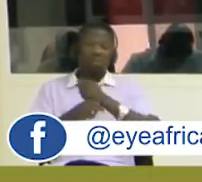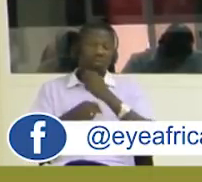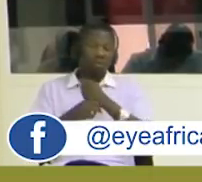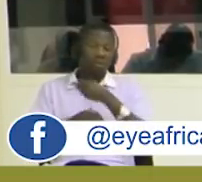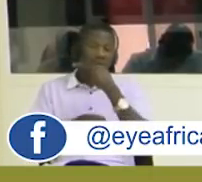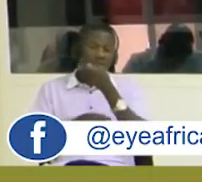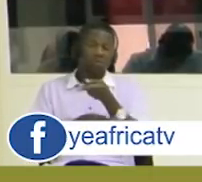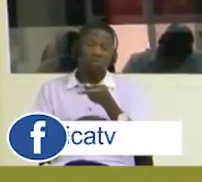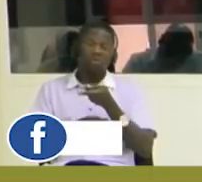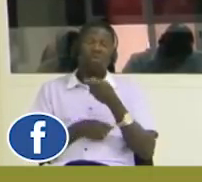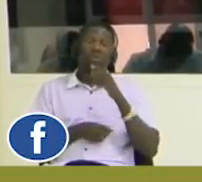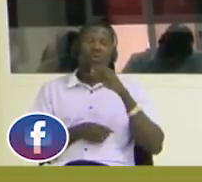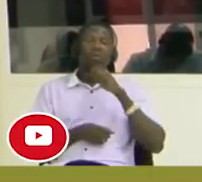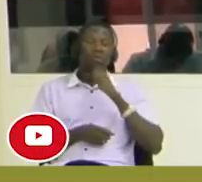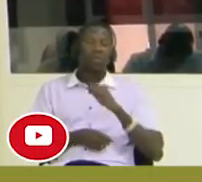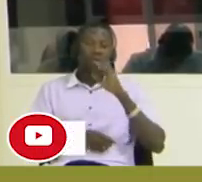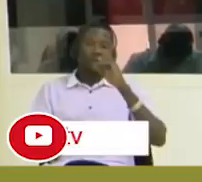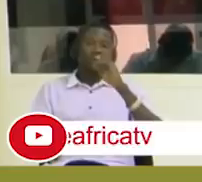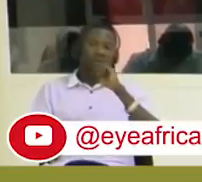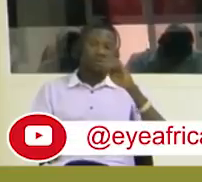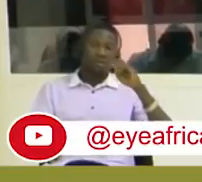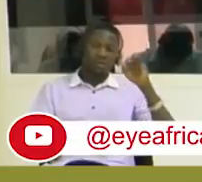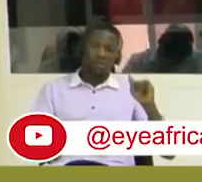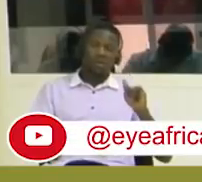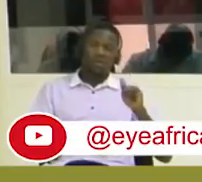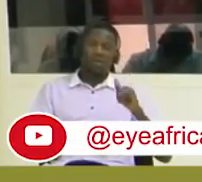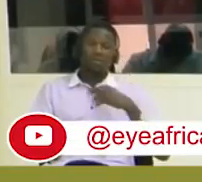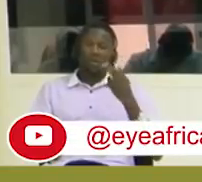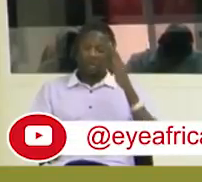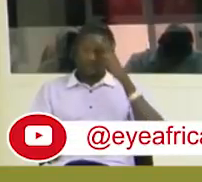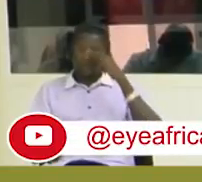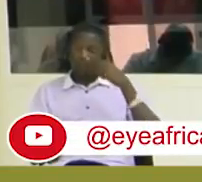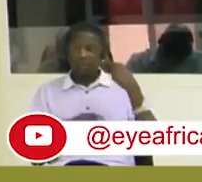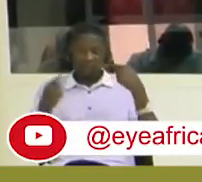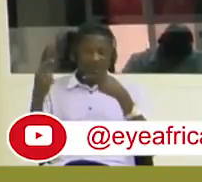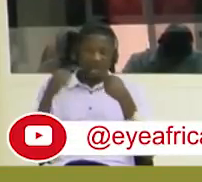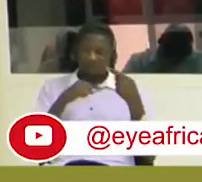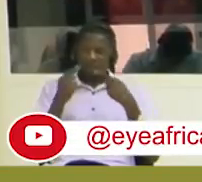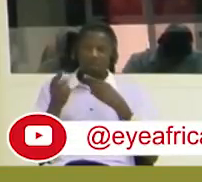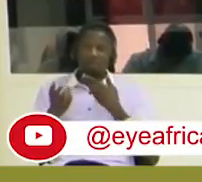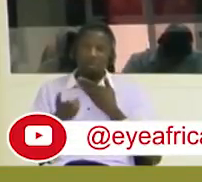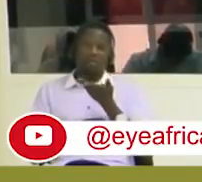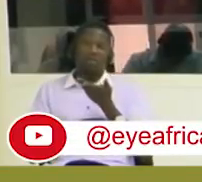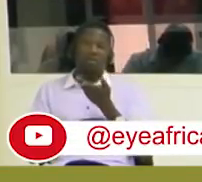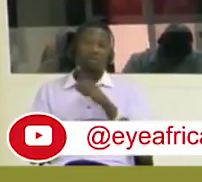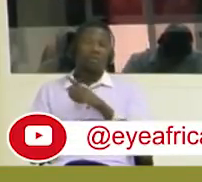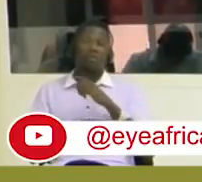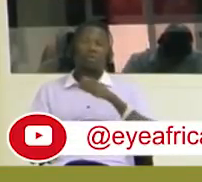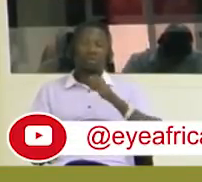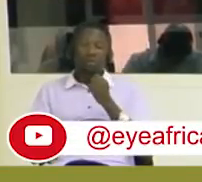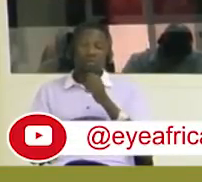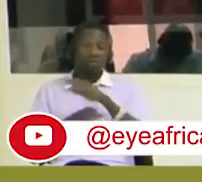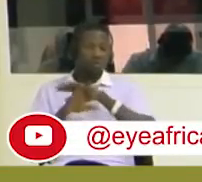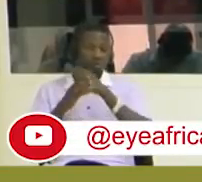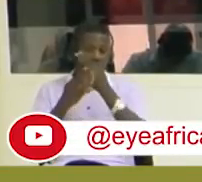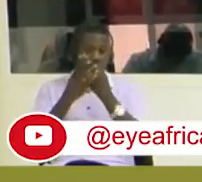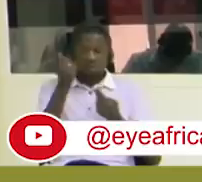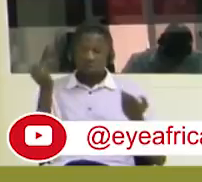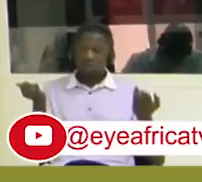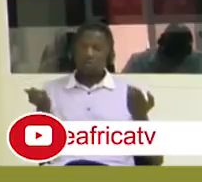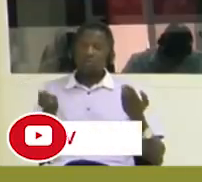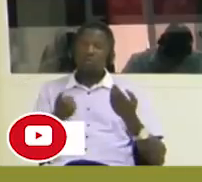to Mr. Ceesay by reason of an argument you had with him. You dispute both evidence. Sir, really,